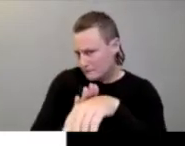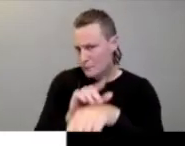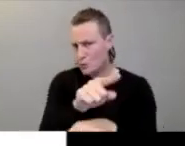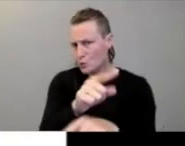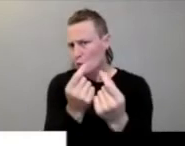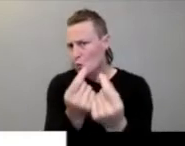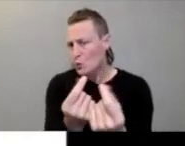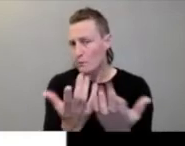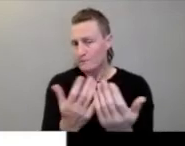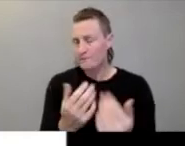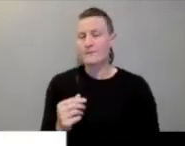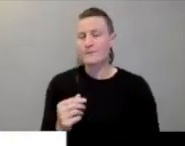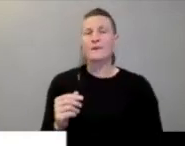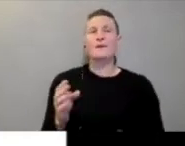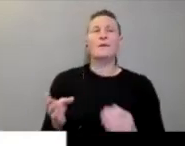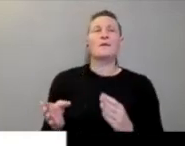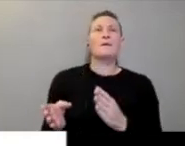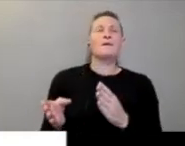available